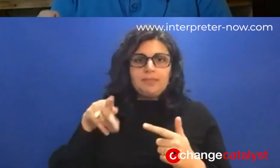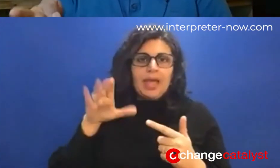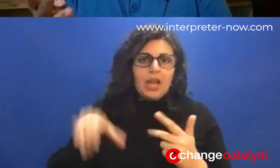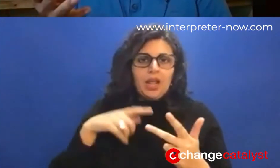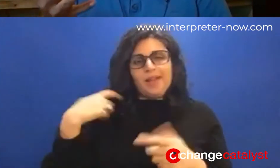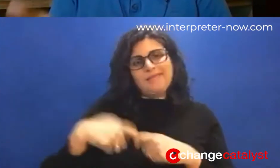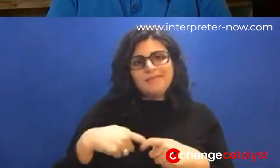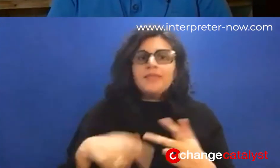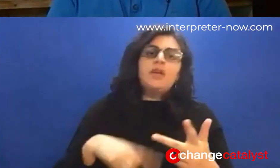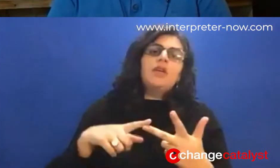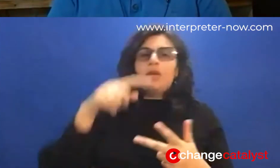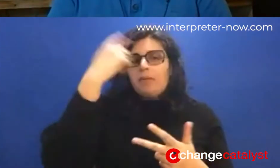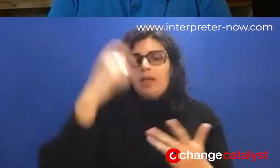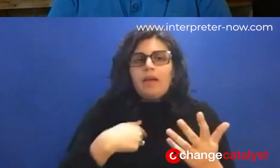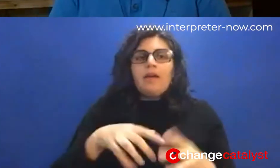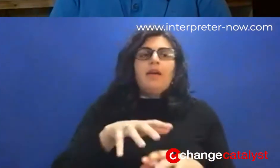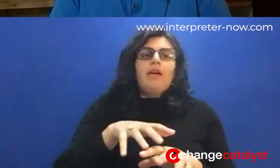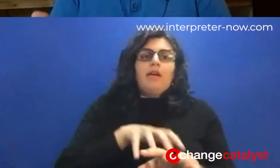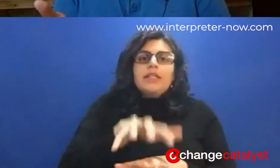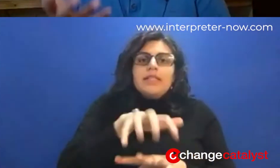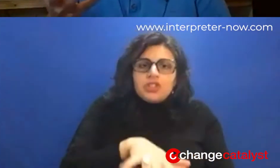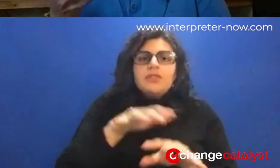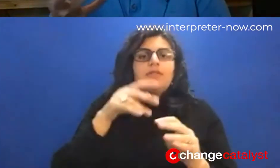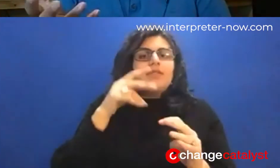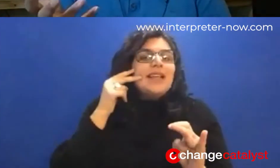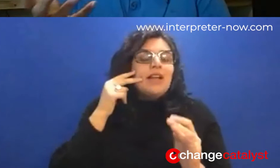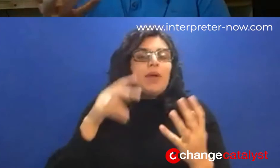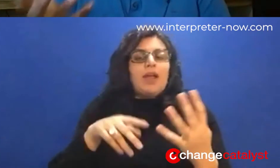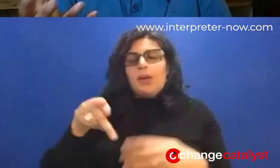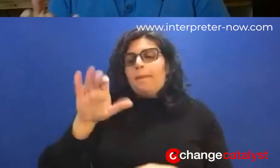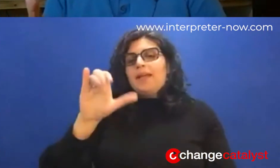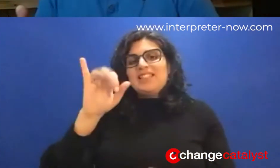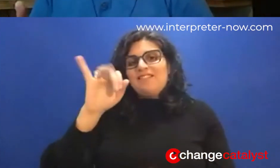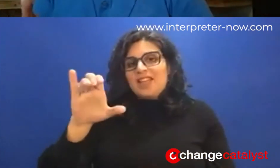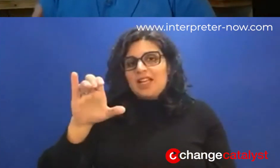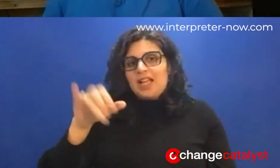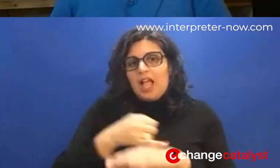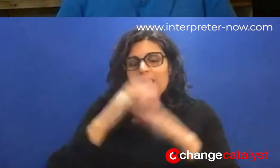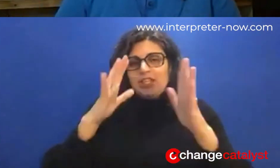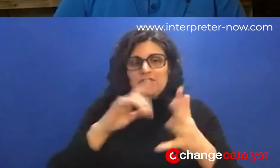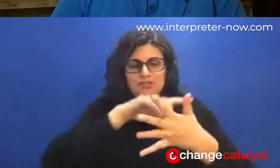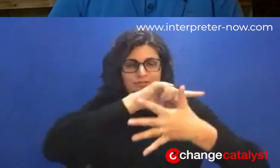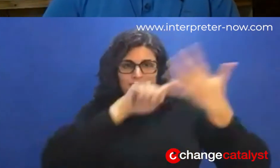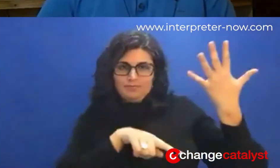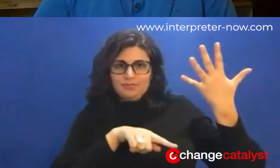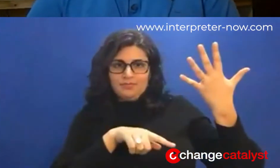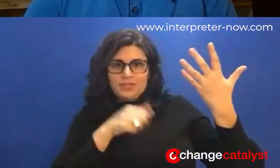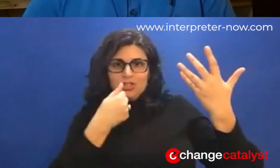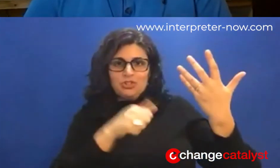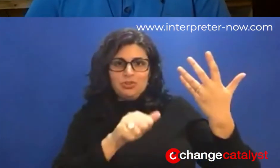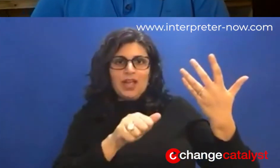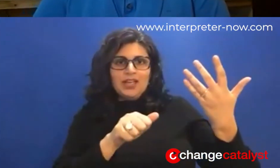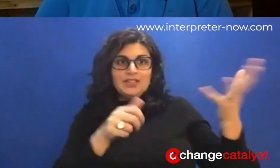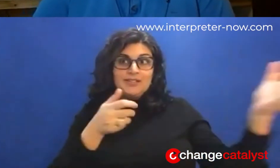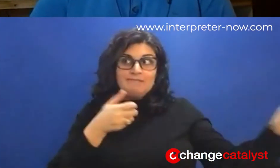Native Americans, and Pacific Islanders. Those are the top hits, right? That's where you're trying to get in the door because those